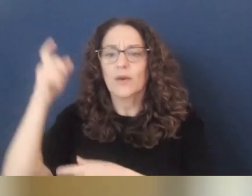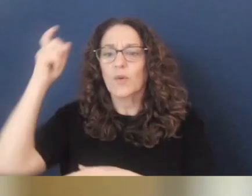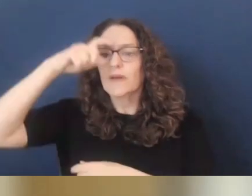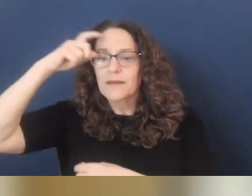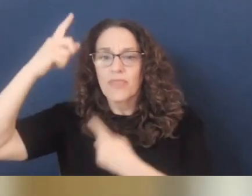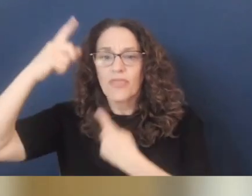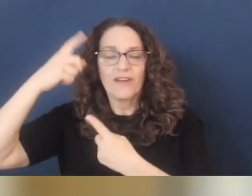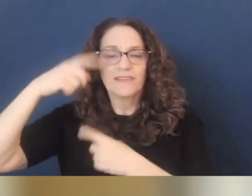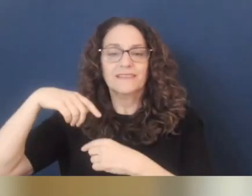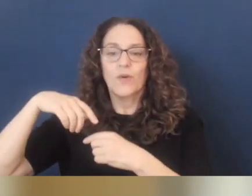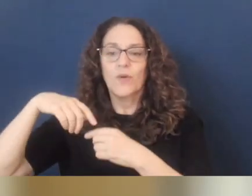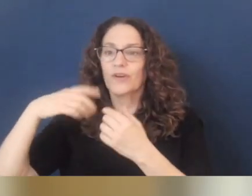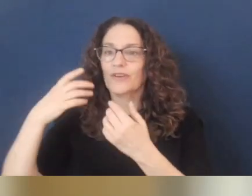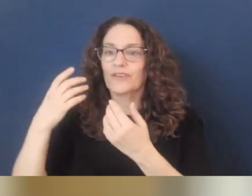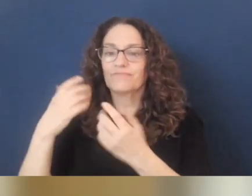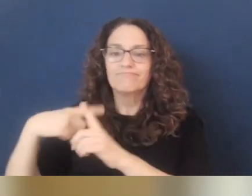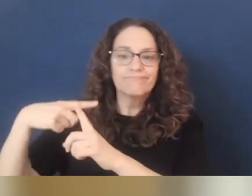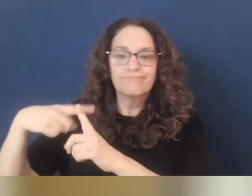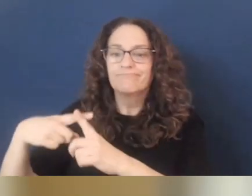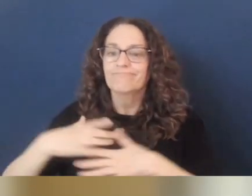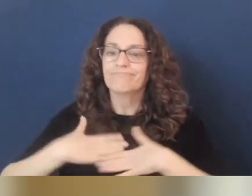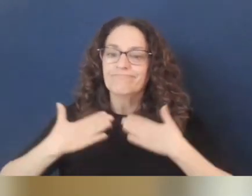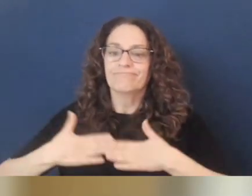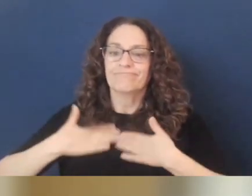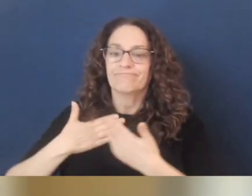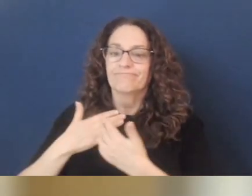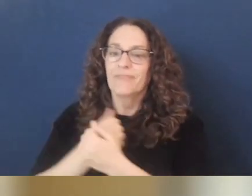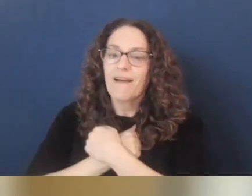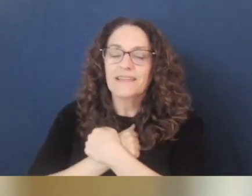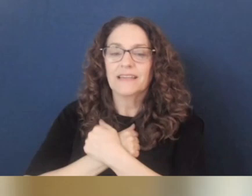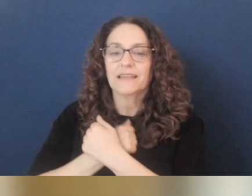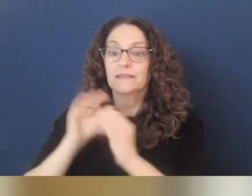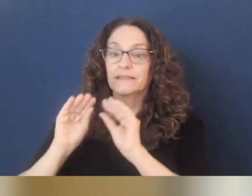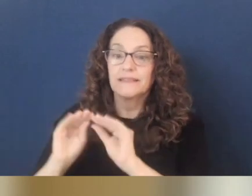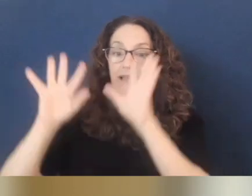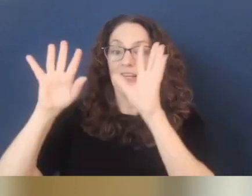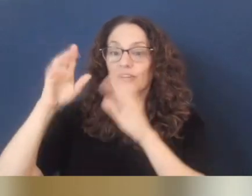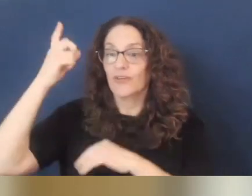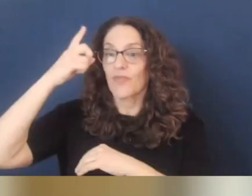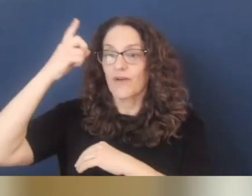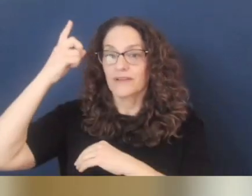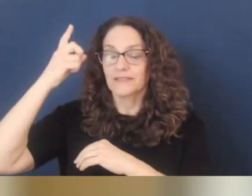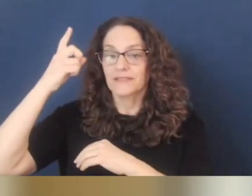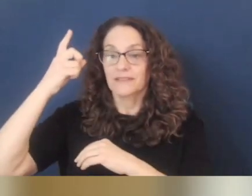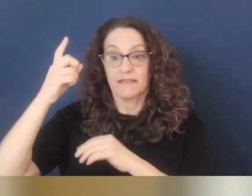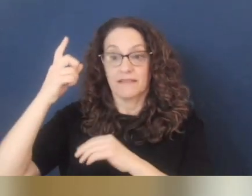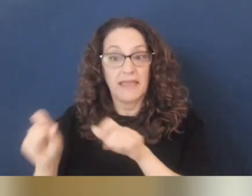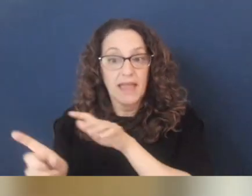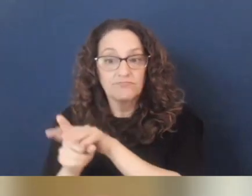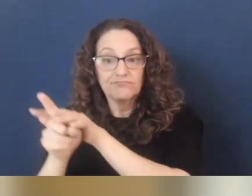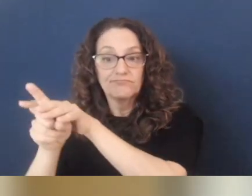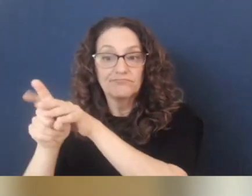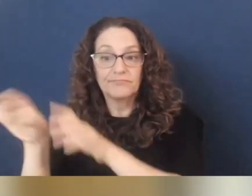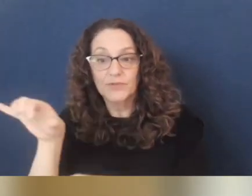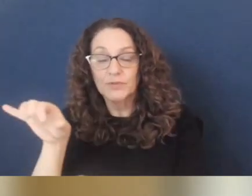simply the clear thought that, you know, arises very often in mindfulness practice, where we